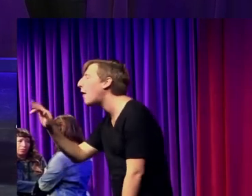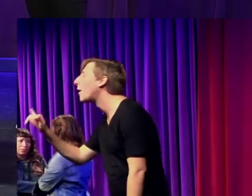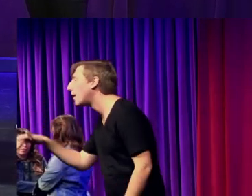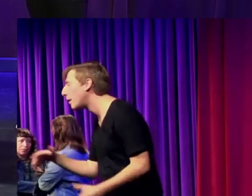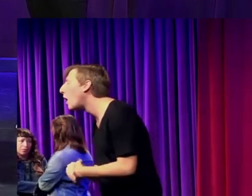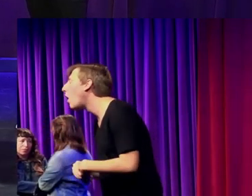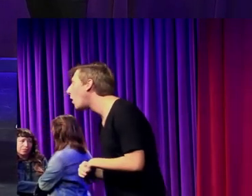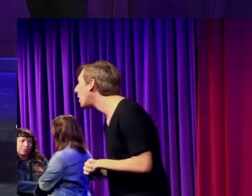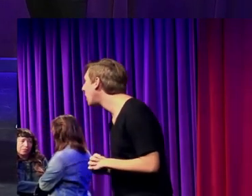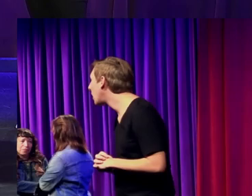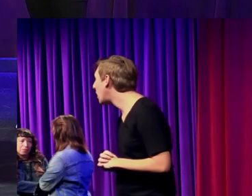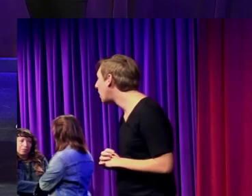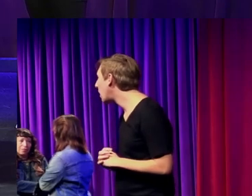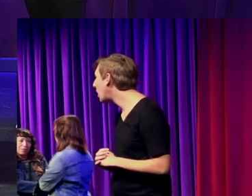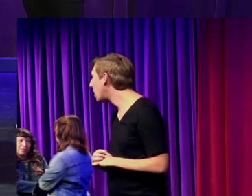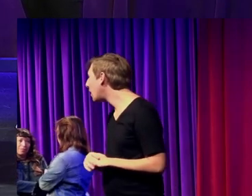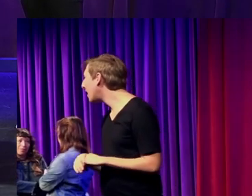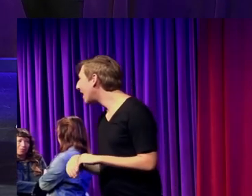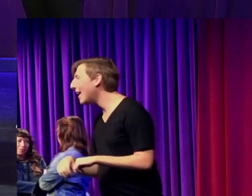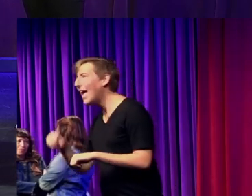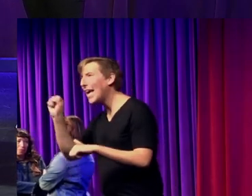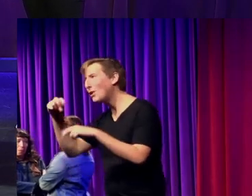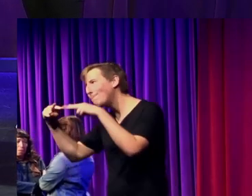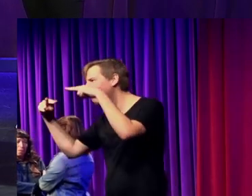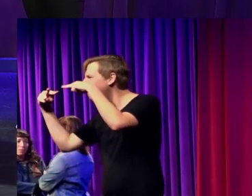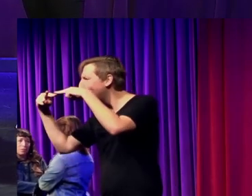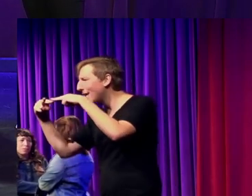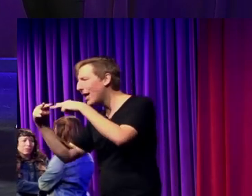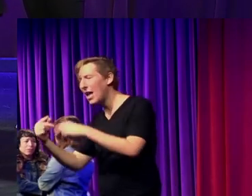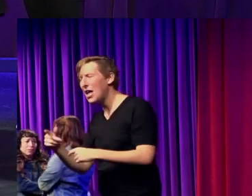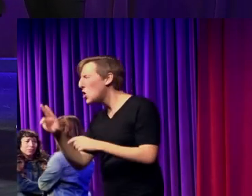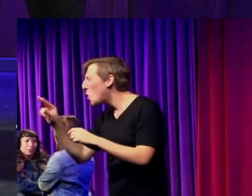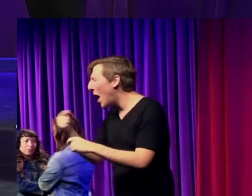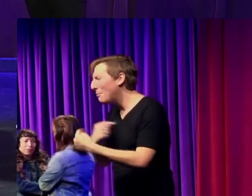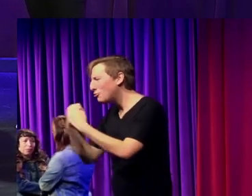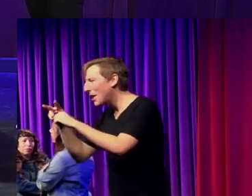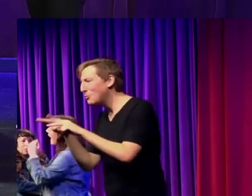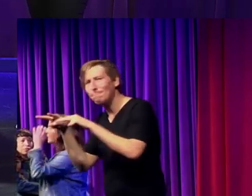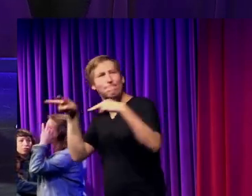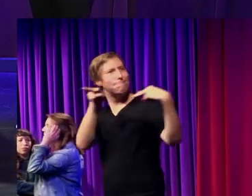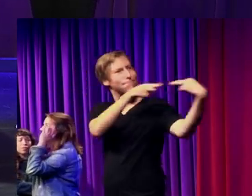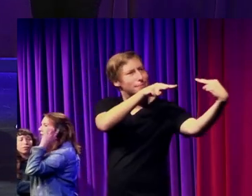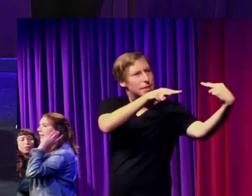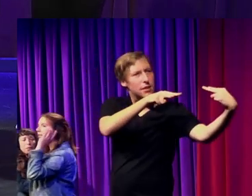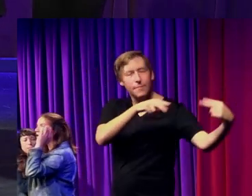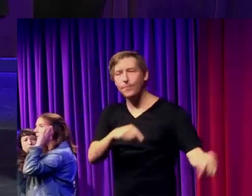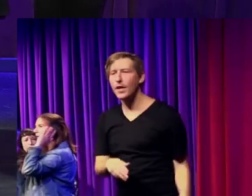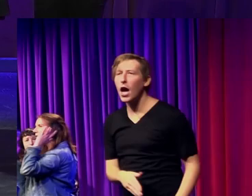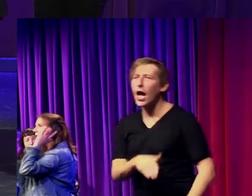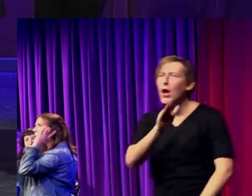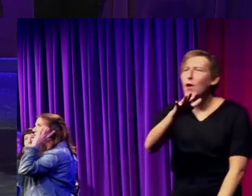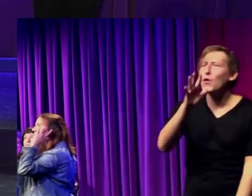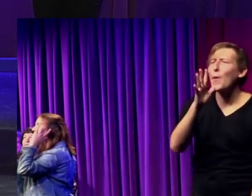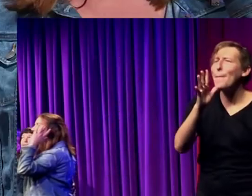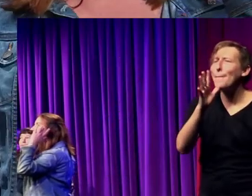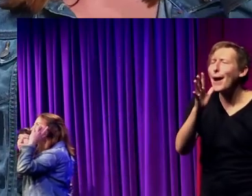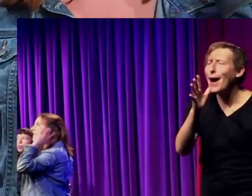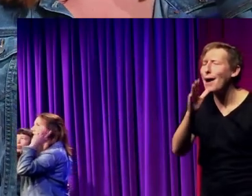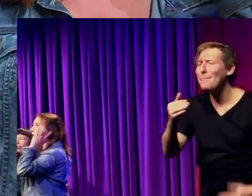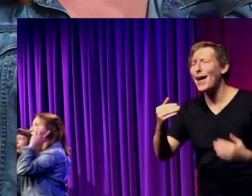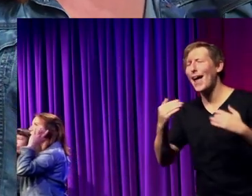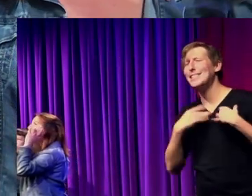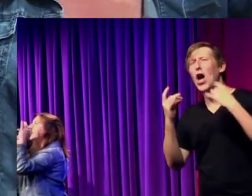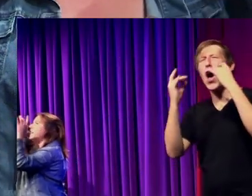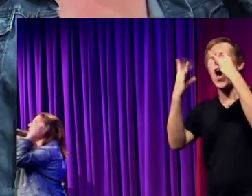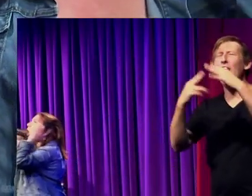you don't make eye contact with me when you talk. Well, I will try to look at my daughter! I know, it's okay. God, you know, your mother had such a piercing voice, I feel like I